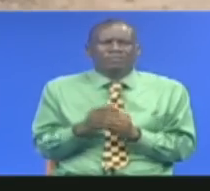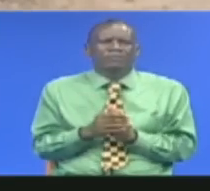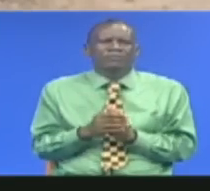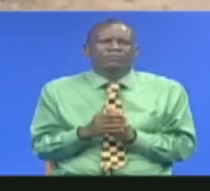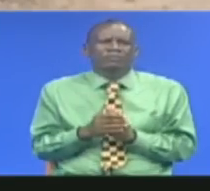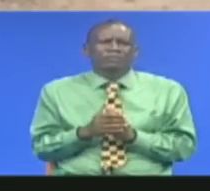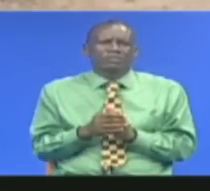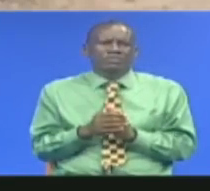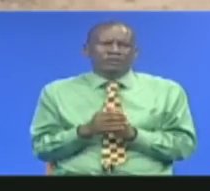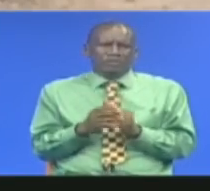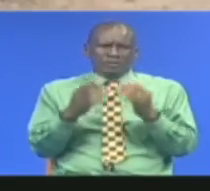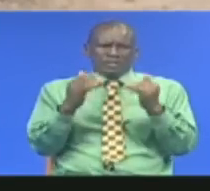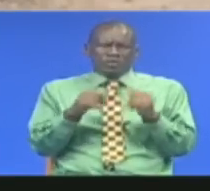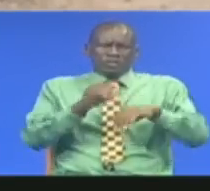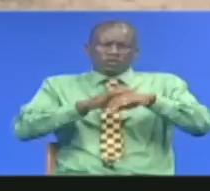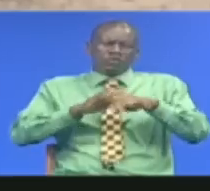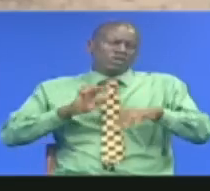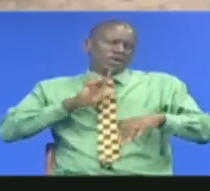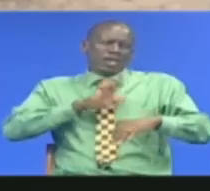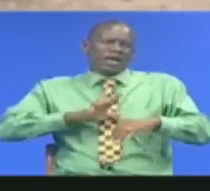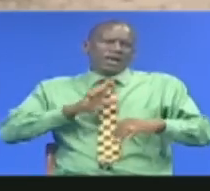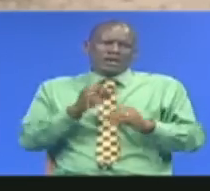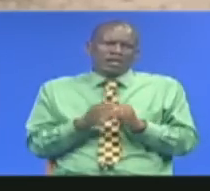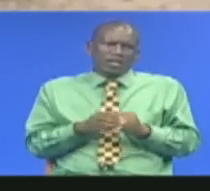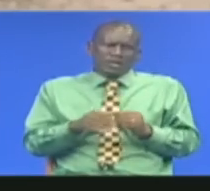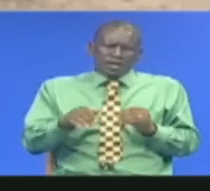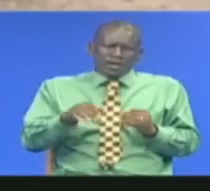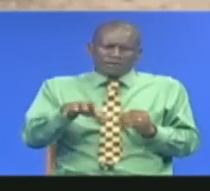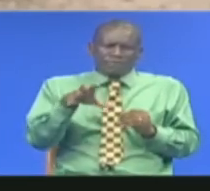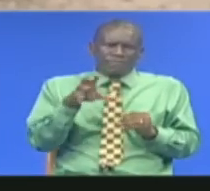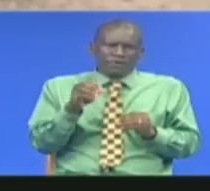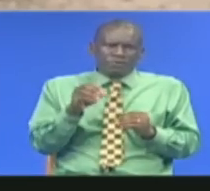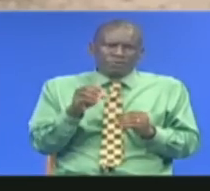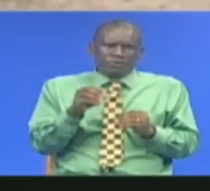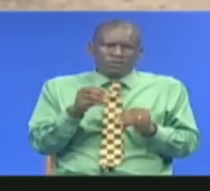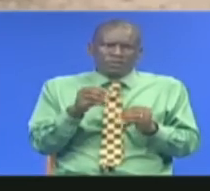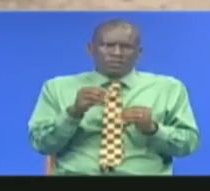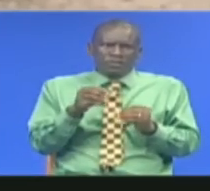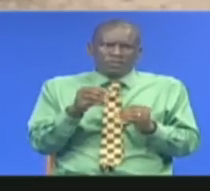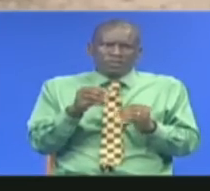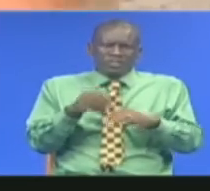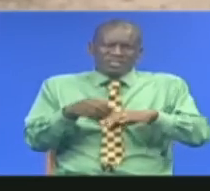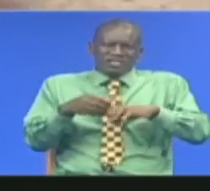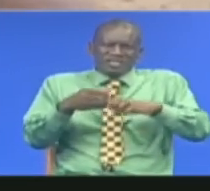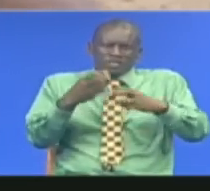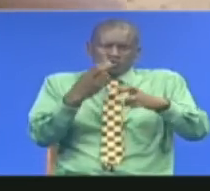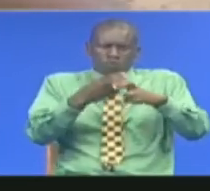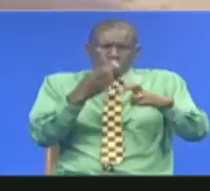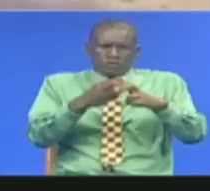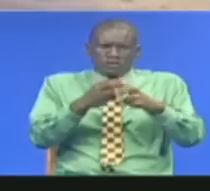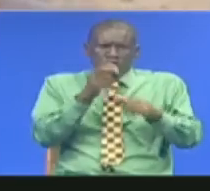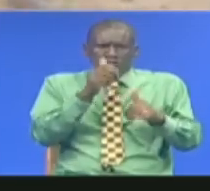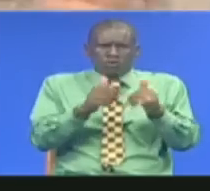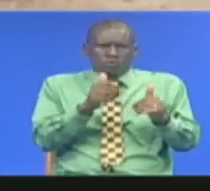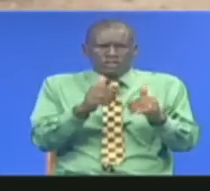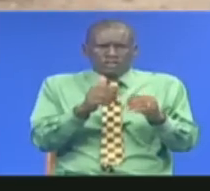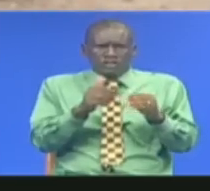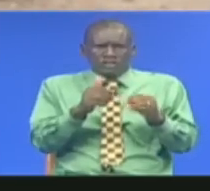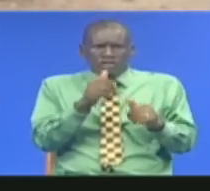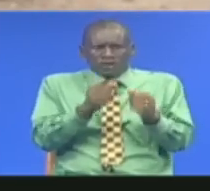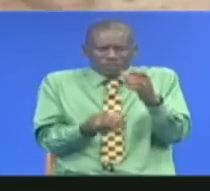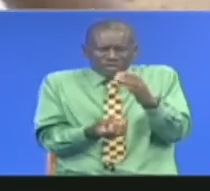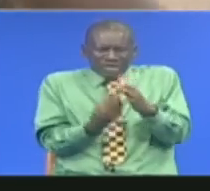Na kwa bahati nzuri nikaona hadiax ambayo ilikuwa kiasi tu